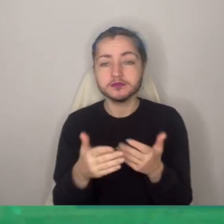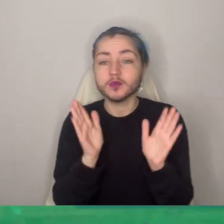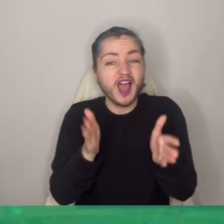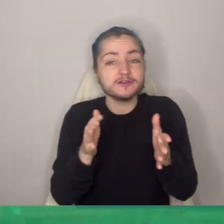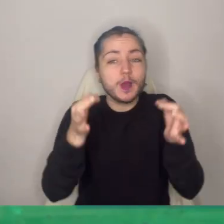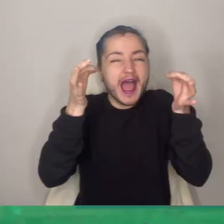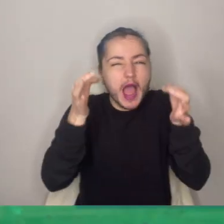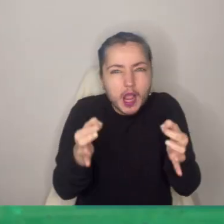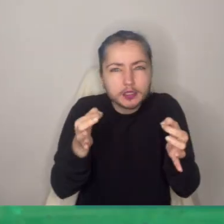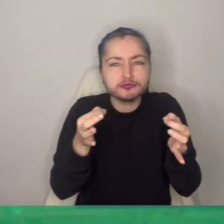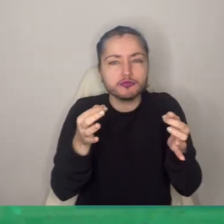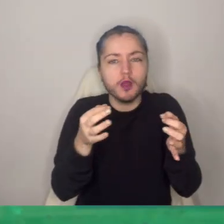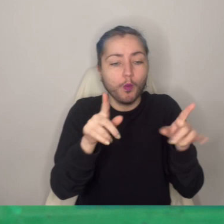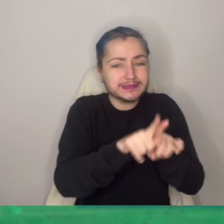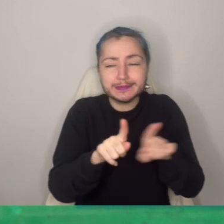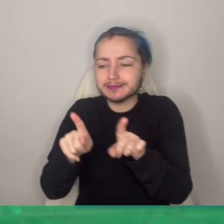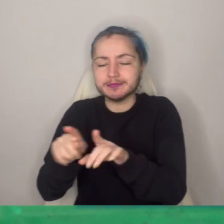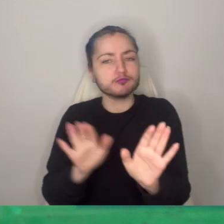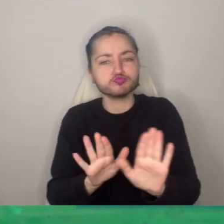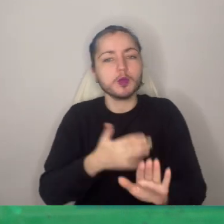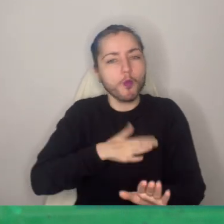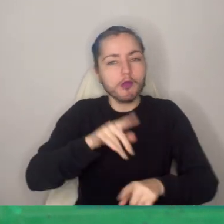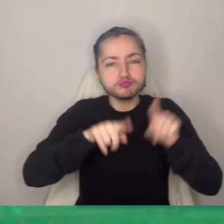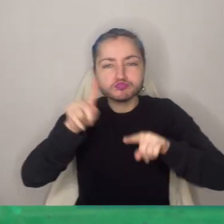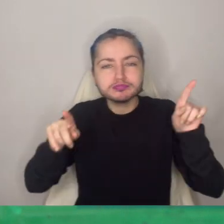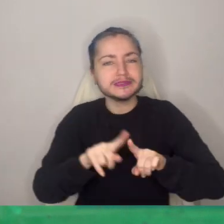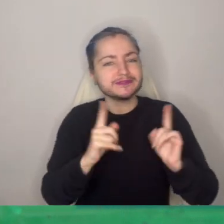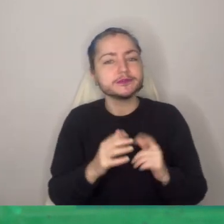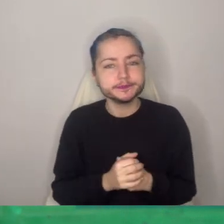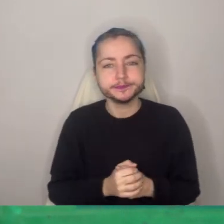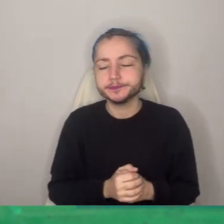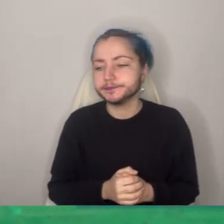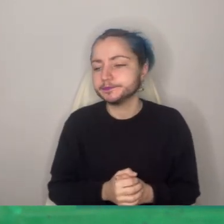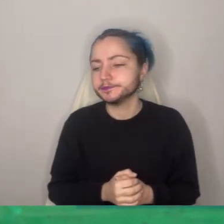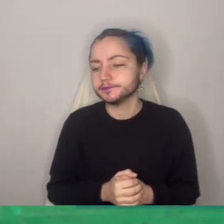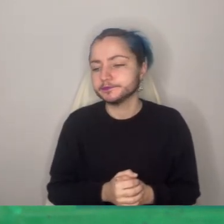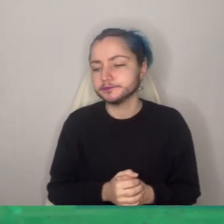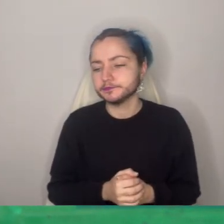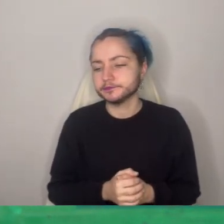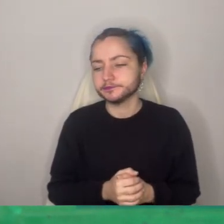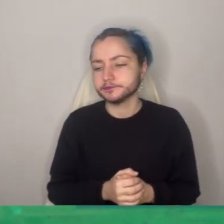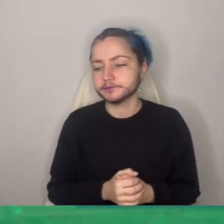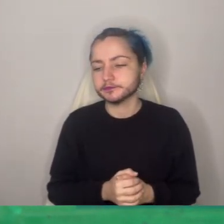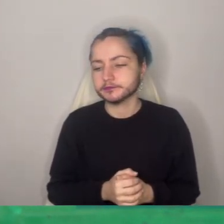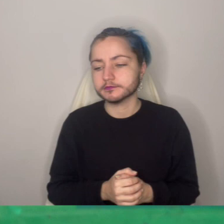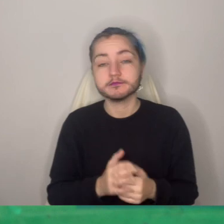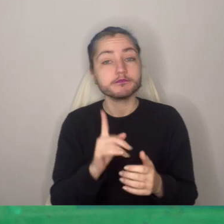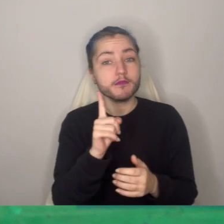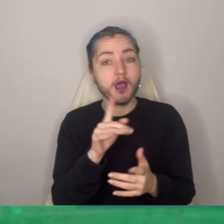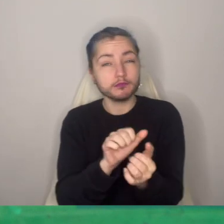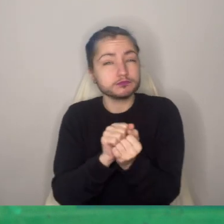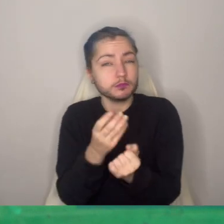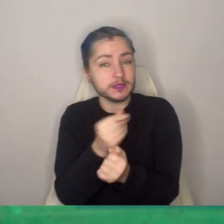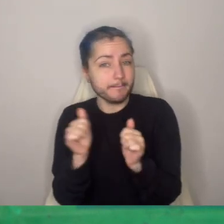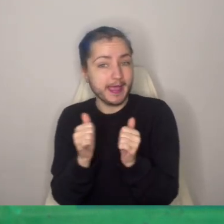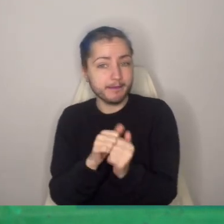accurate or consistent, we want the irregularity. Tear a few like that, but make sure you leave some paper left